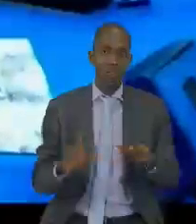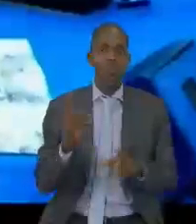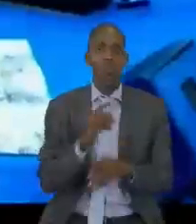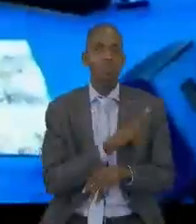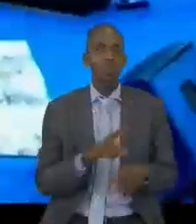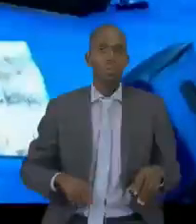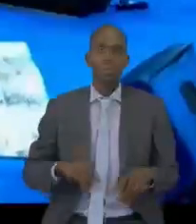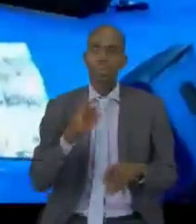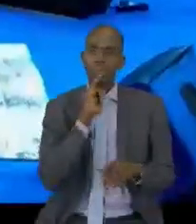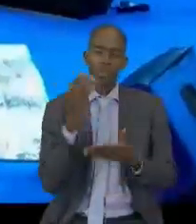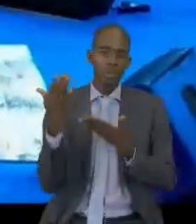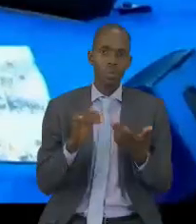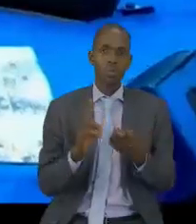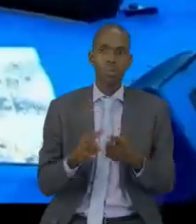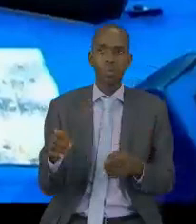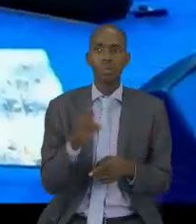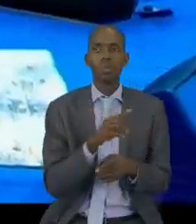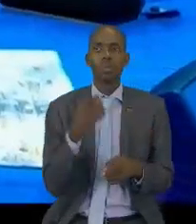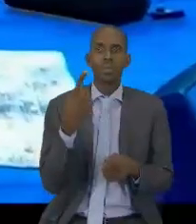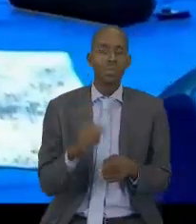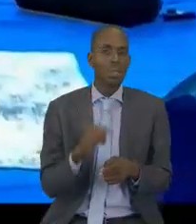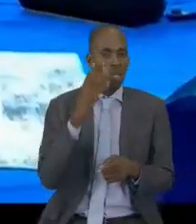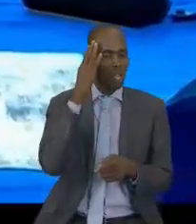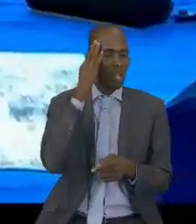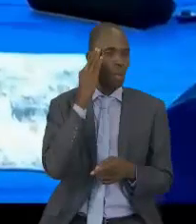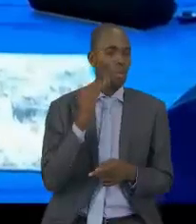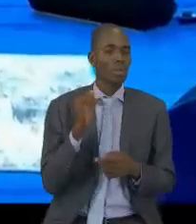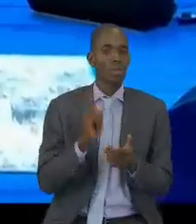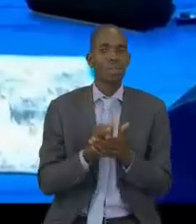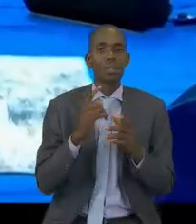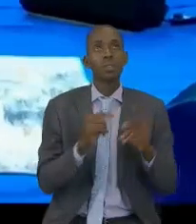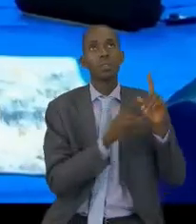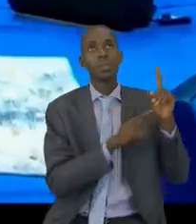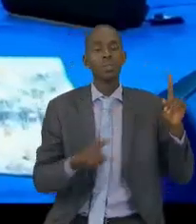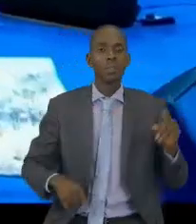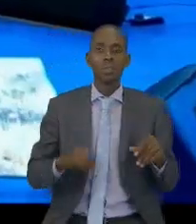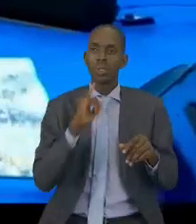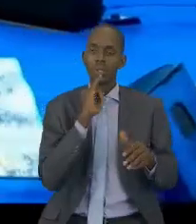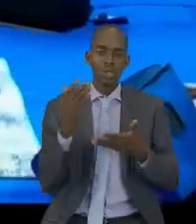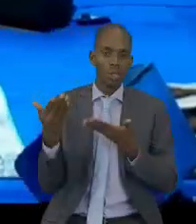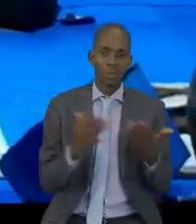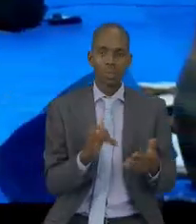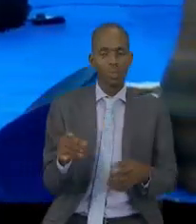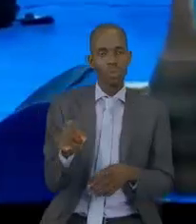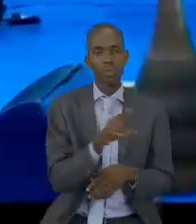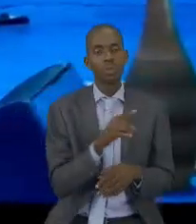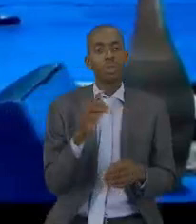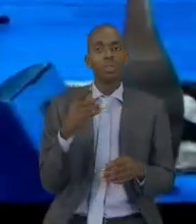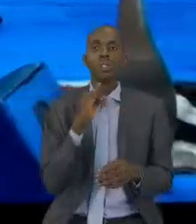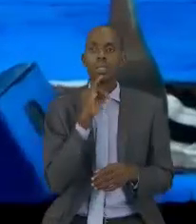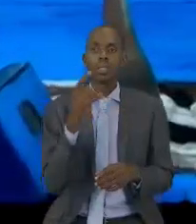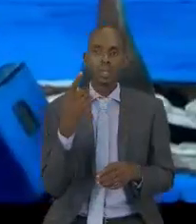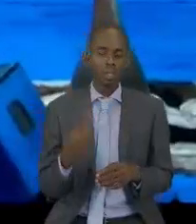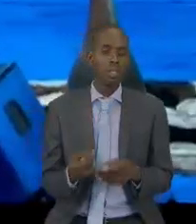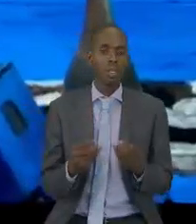is bringing you to. The experience that the Lord is bringing you to. It's a life